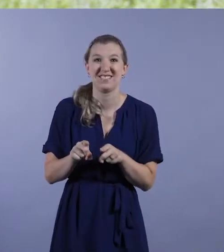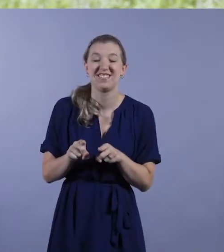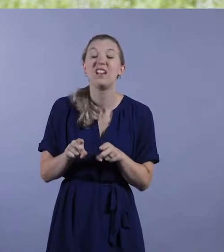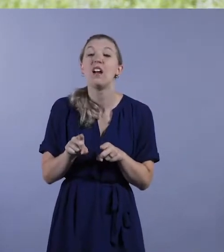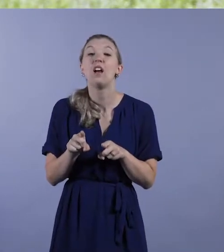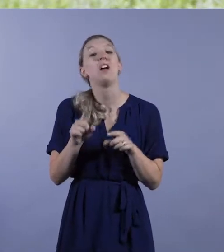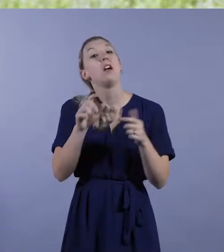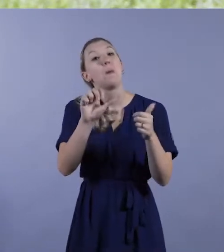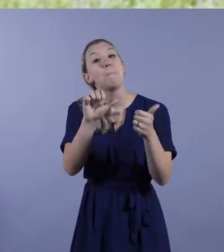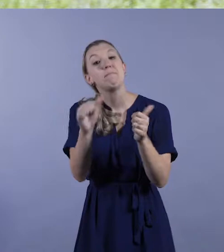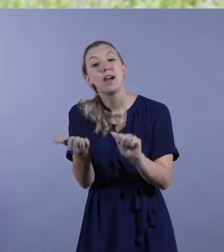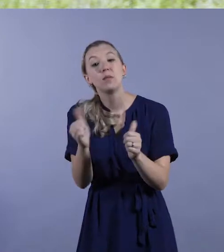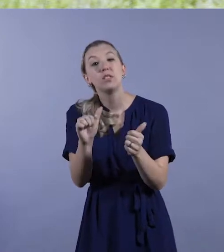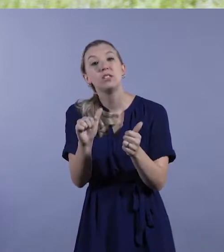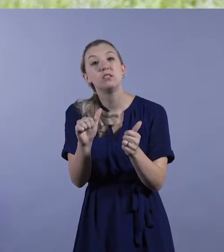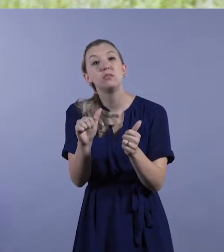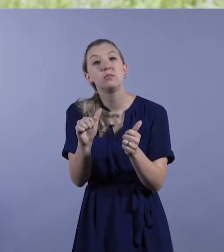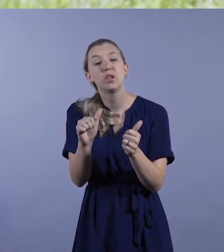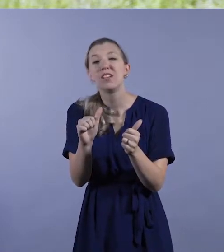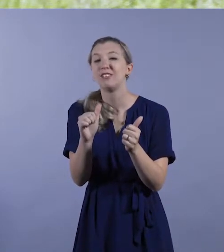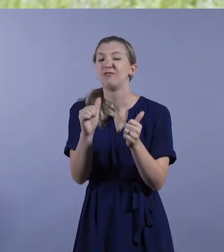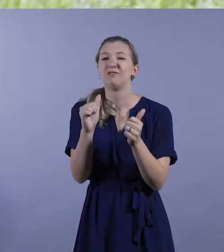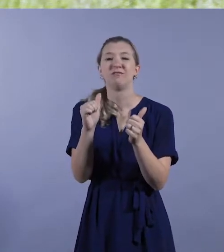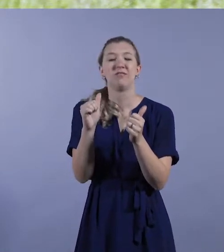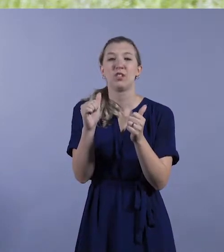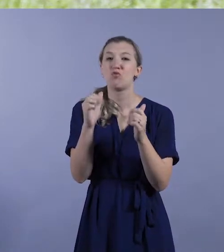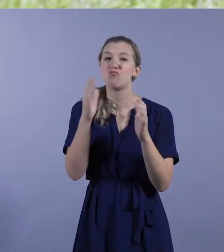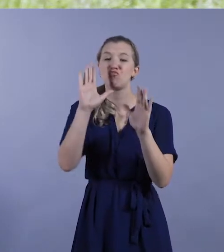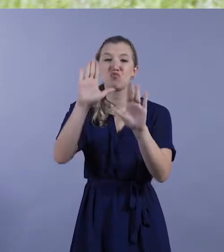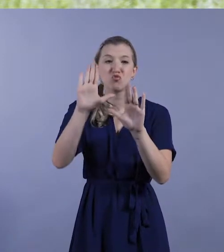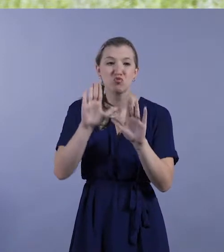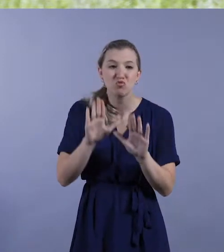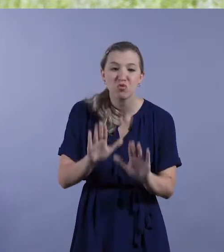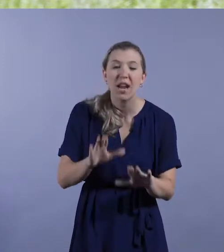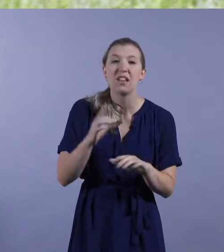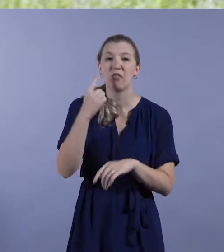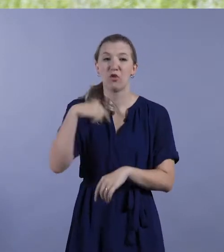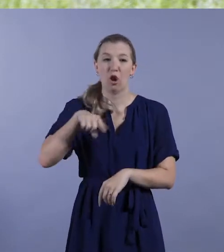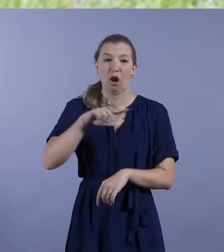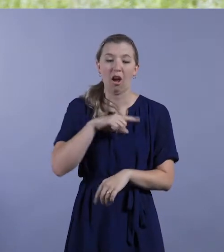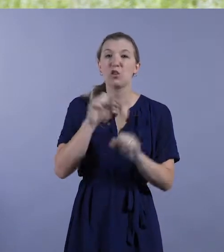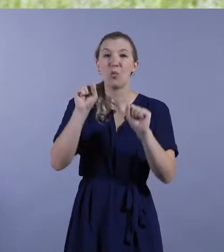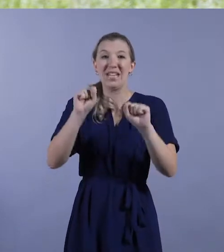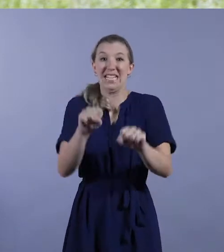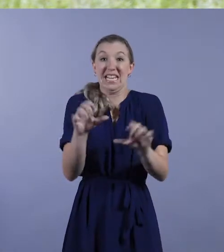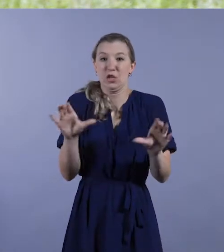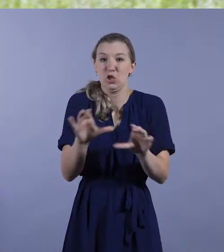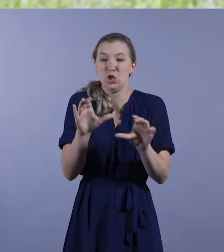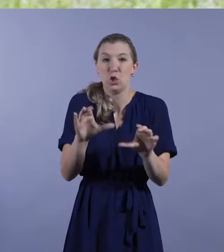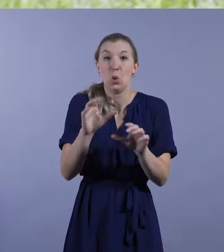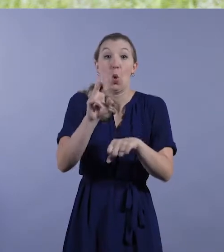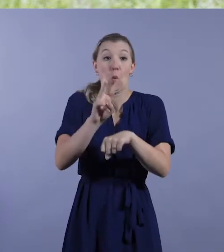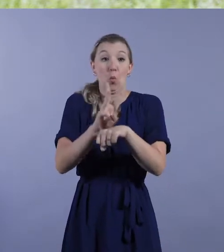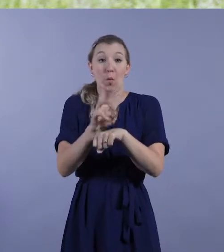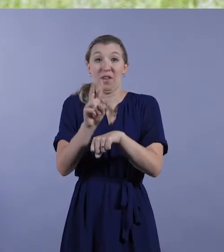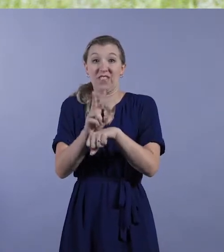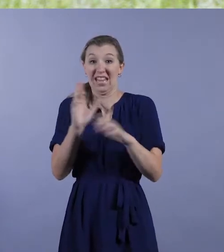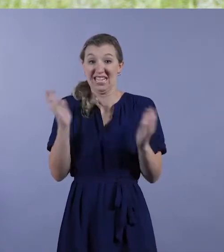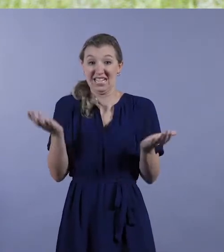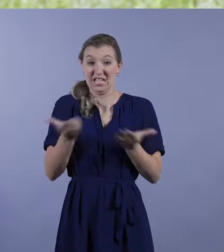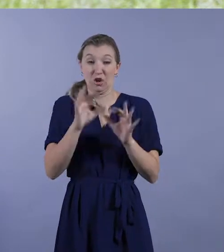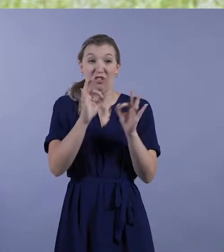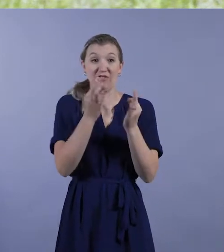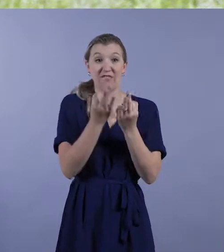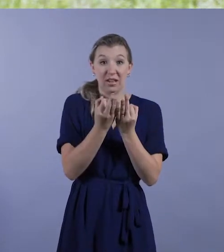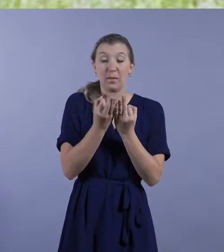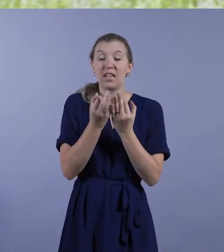You know, baptism is one of those greatest for you for me's we get to do. And if Woodman's home, you know, in our family, the for you for me